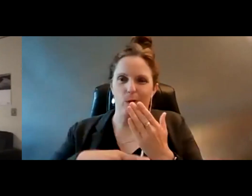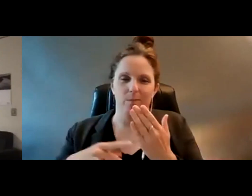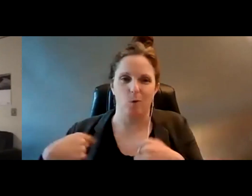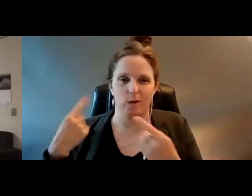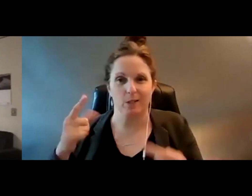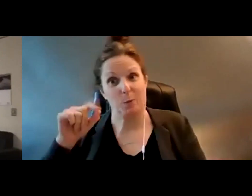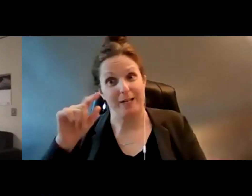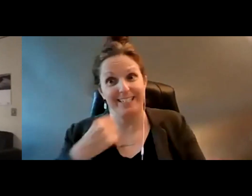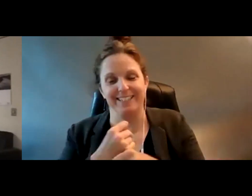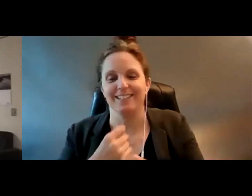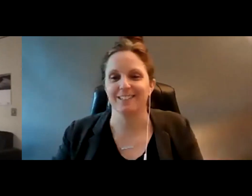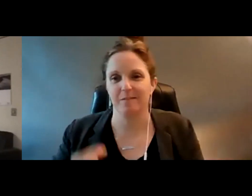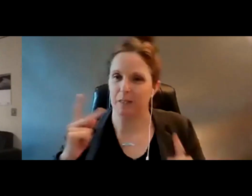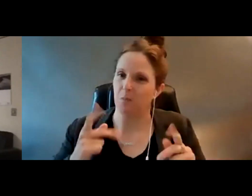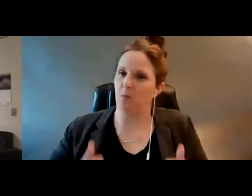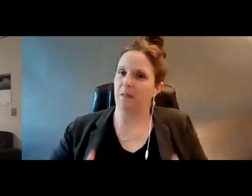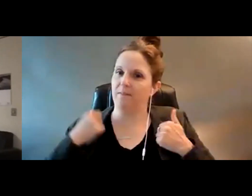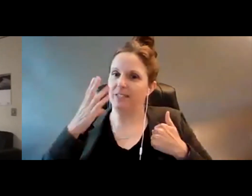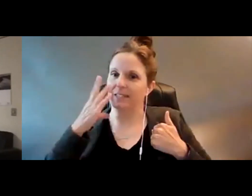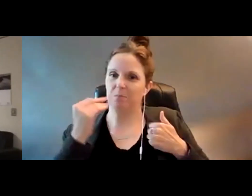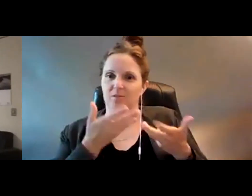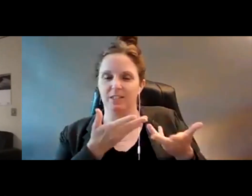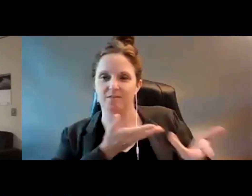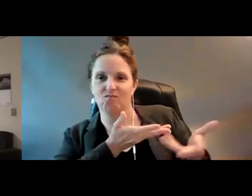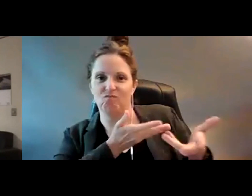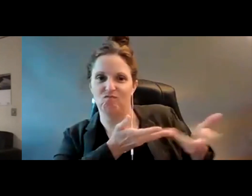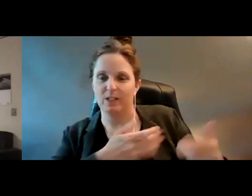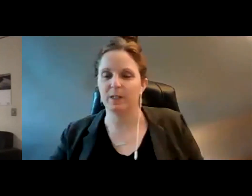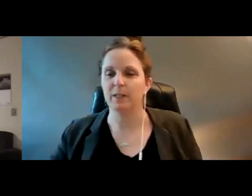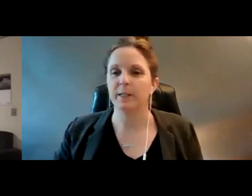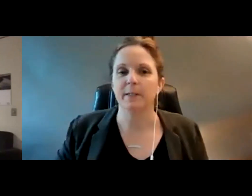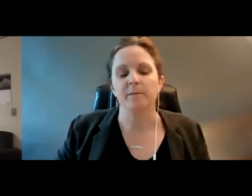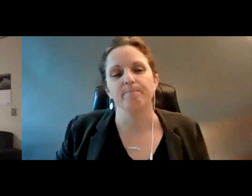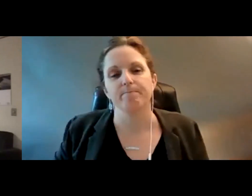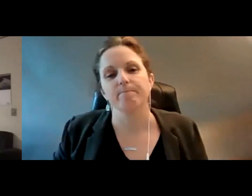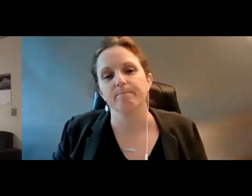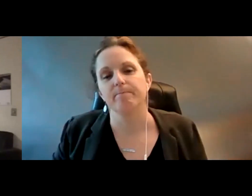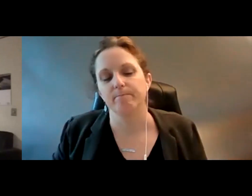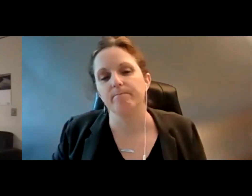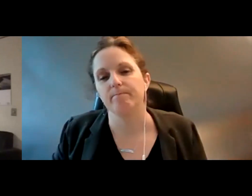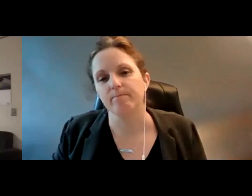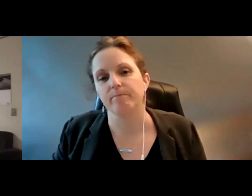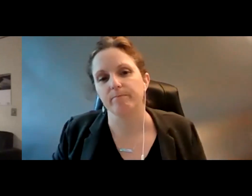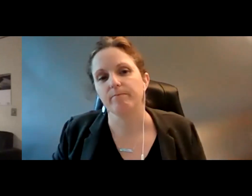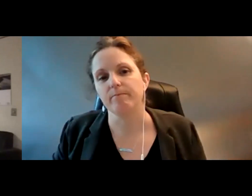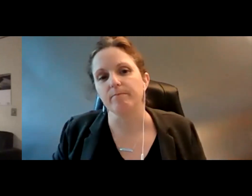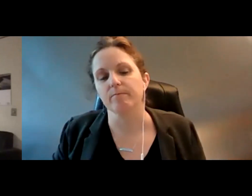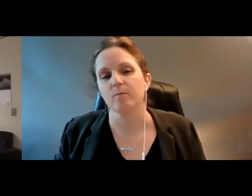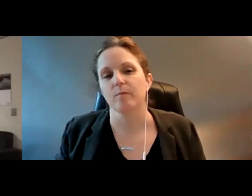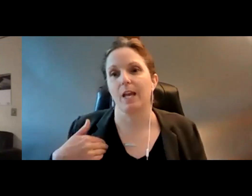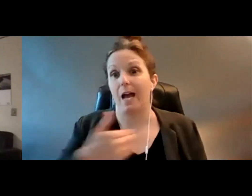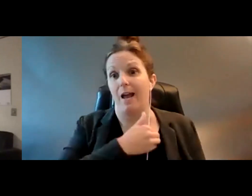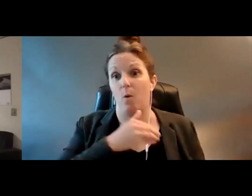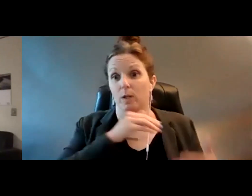programs, but not necessarily, who really could talk about how they did it, encourage people. That's been part